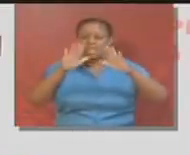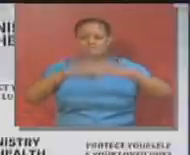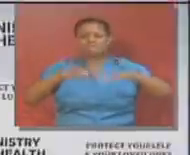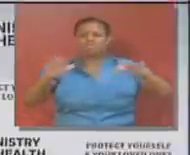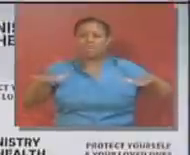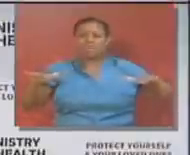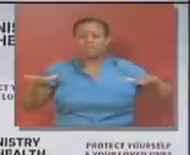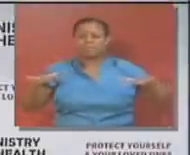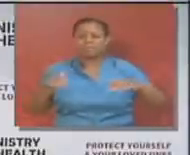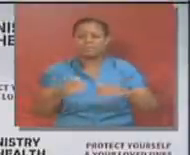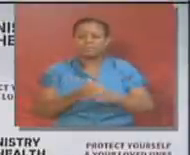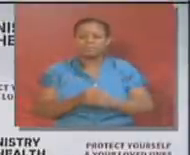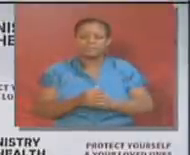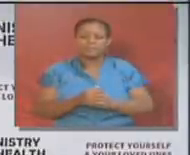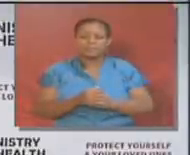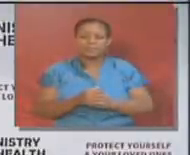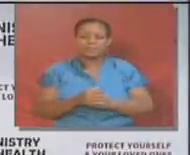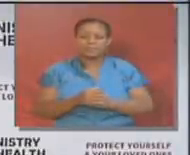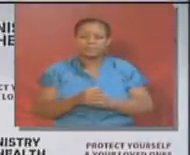Paul.